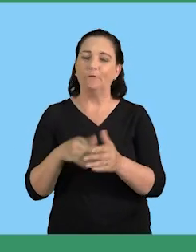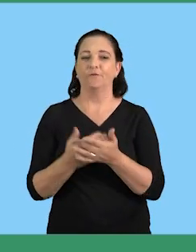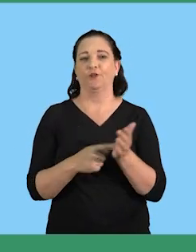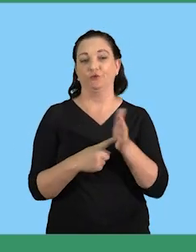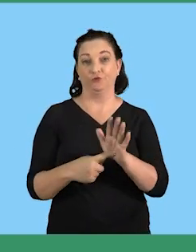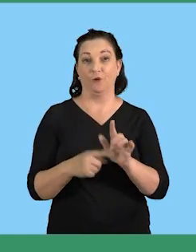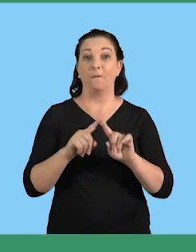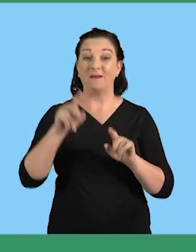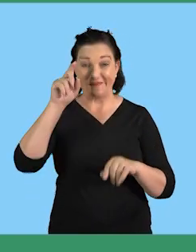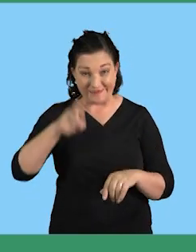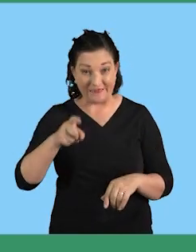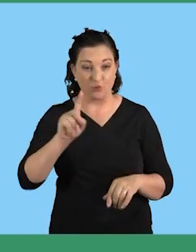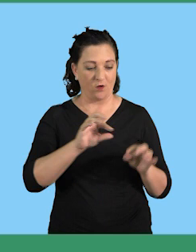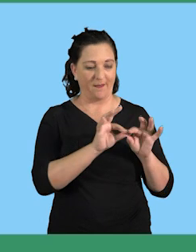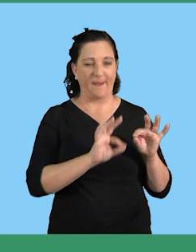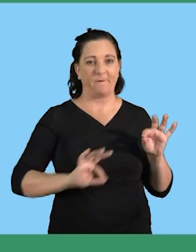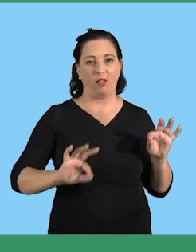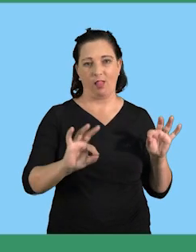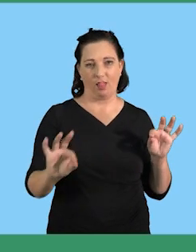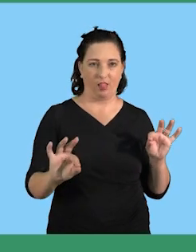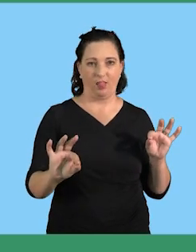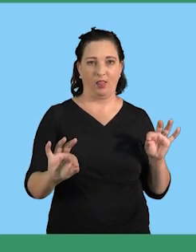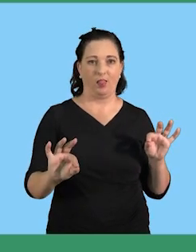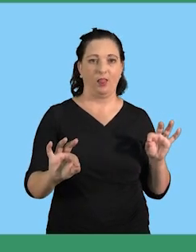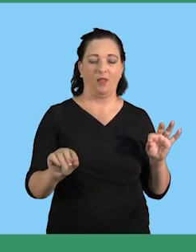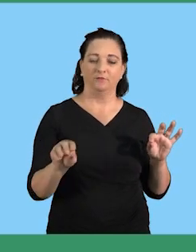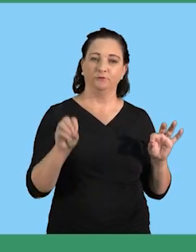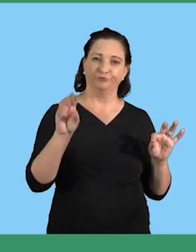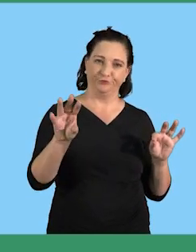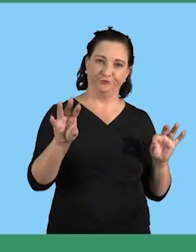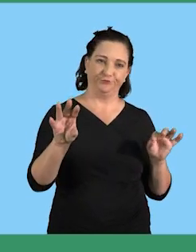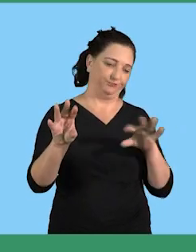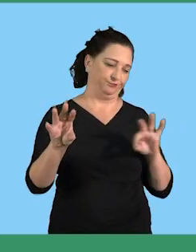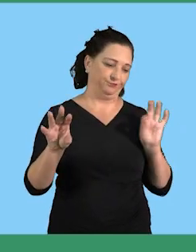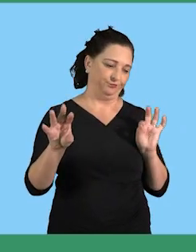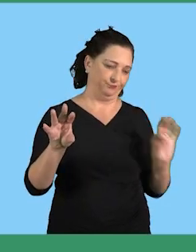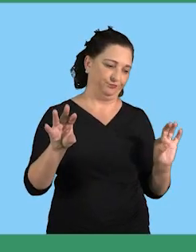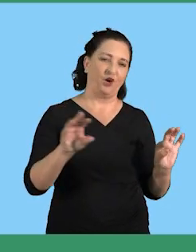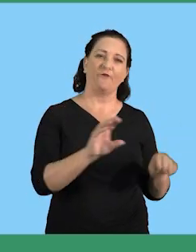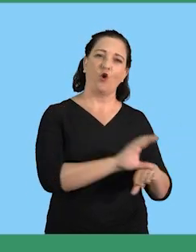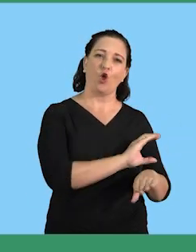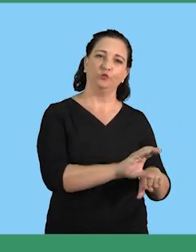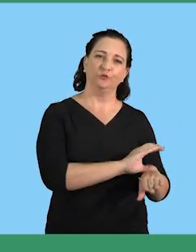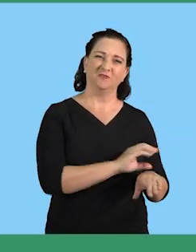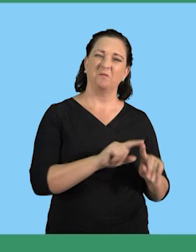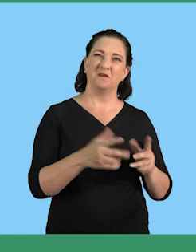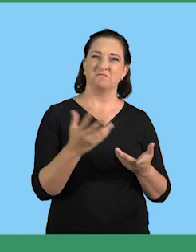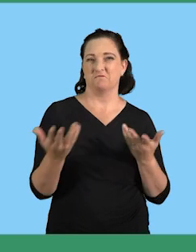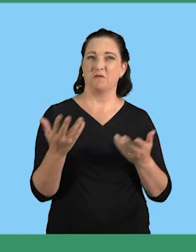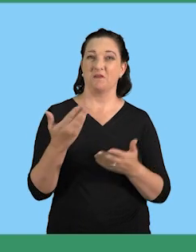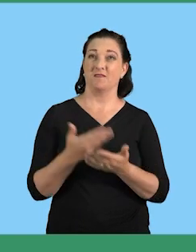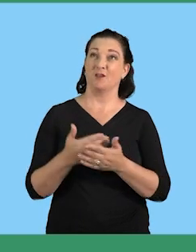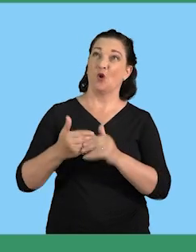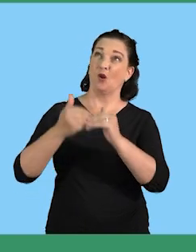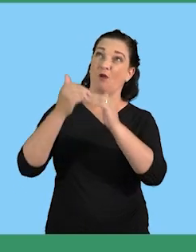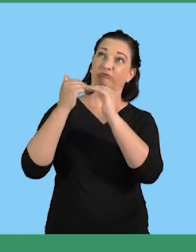you basically need a cable, obviously, to connect to your computer to that data projector. Sometimes those data projectors are mounted on